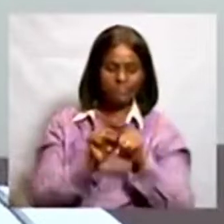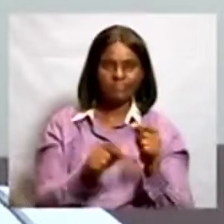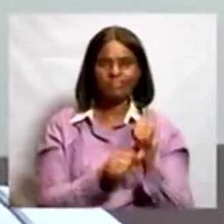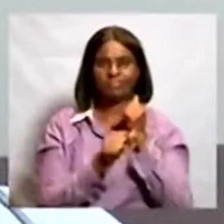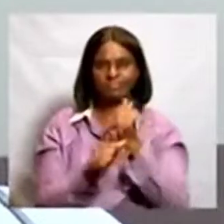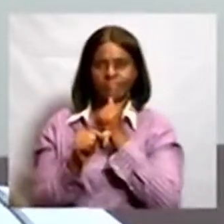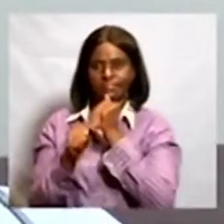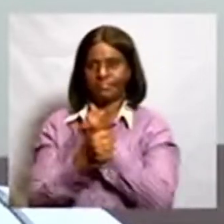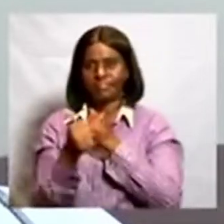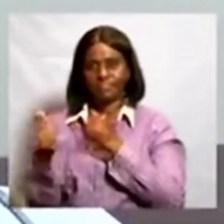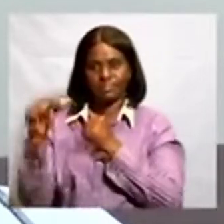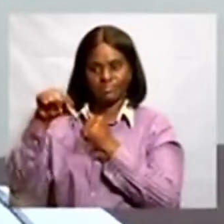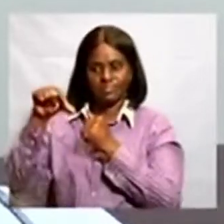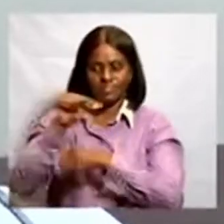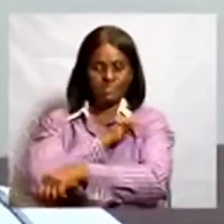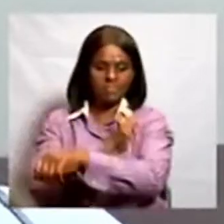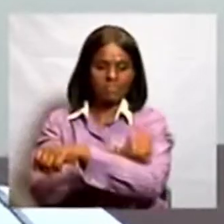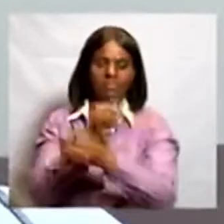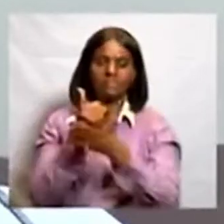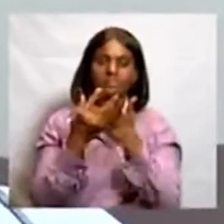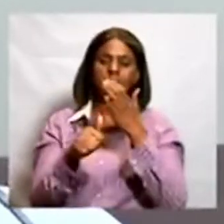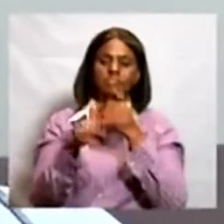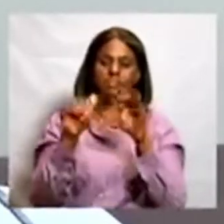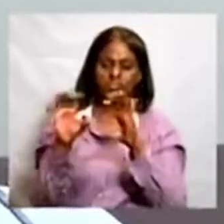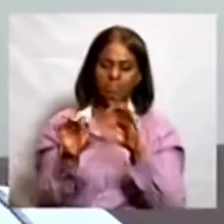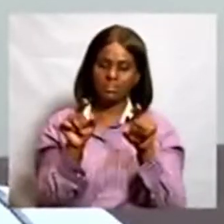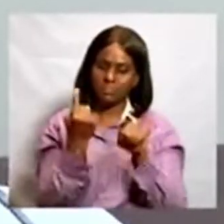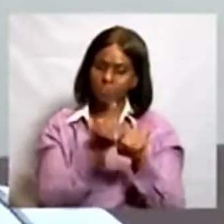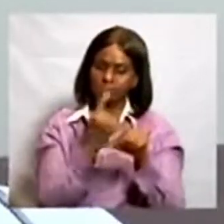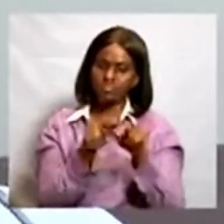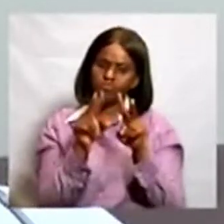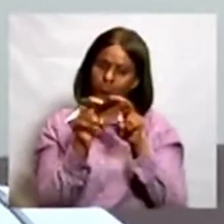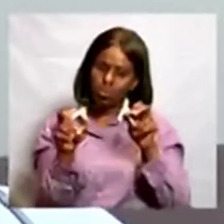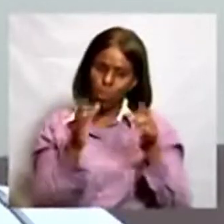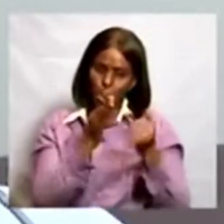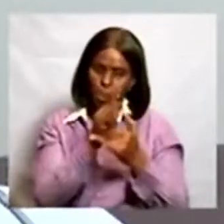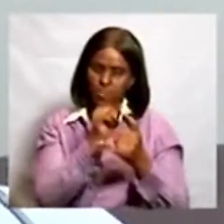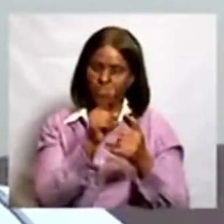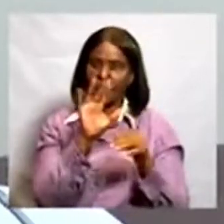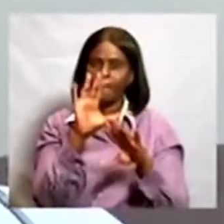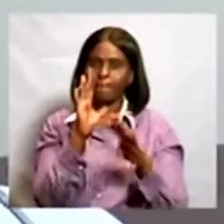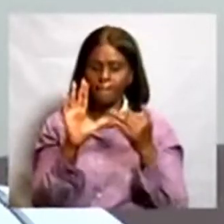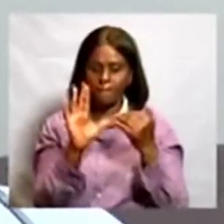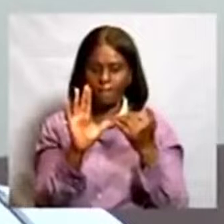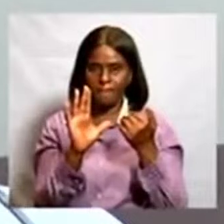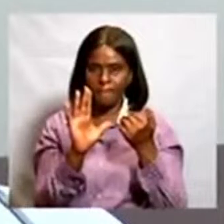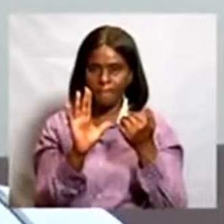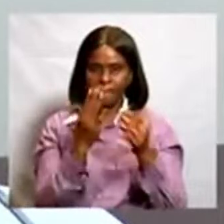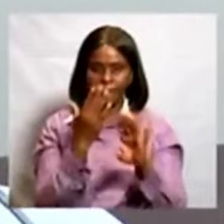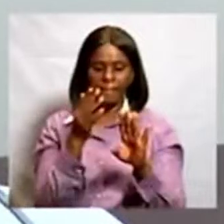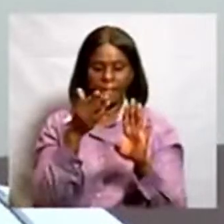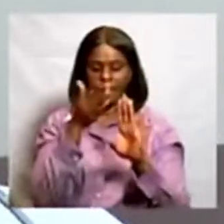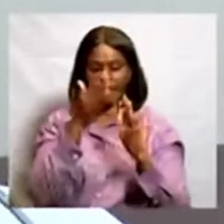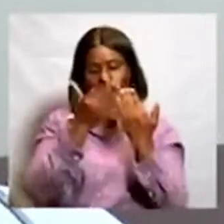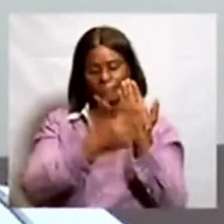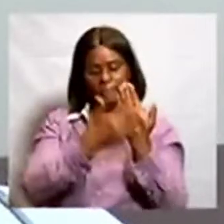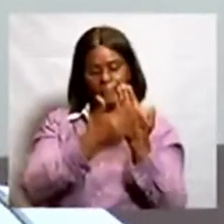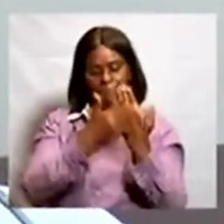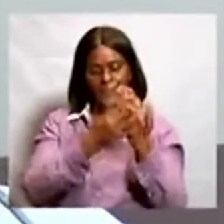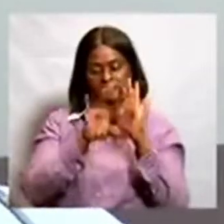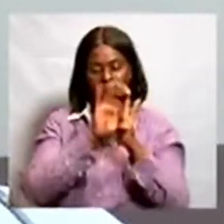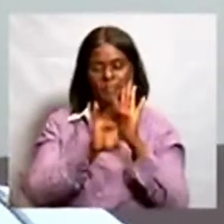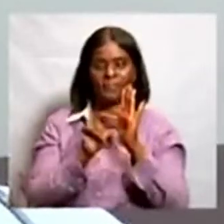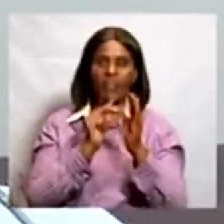agencies, the other qualifications authority, all they have to do is verify that through that barcode. So we